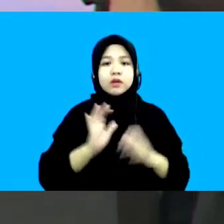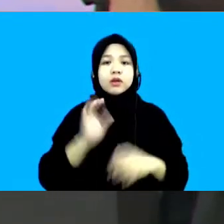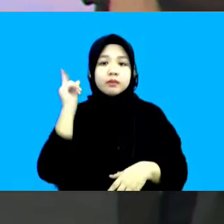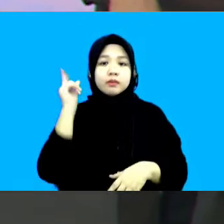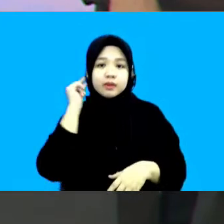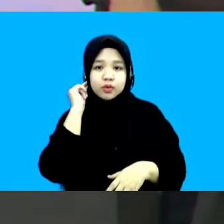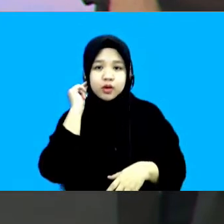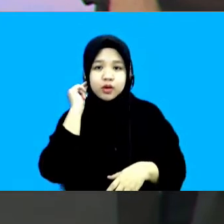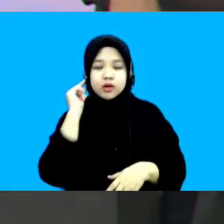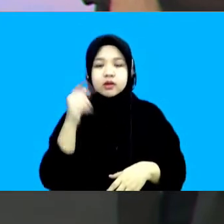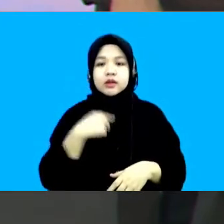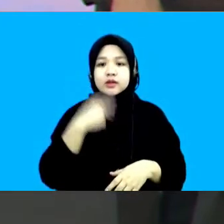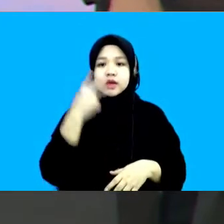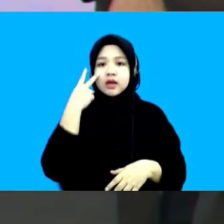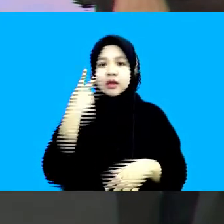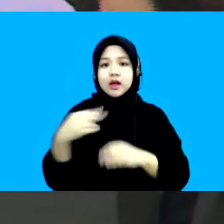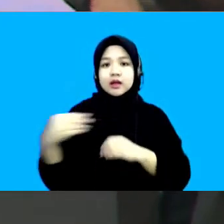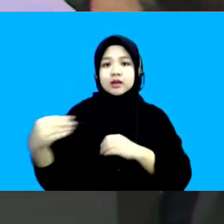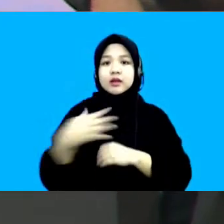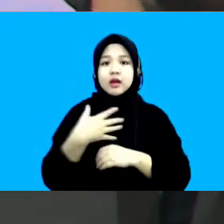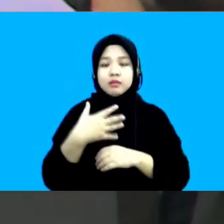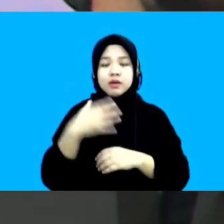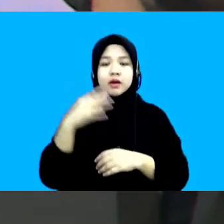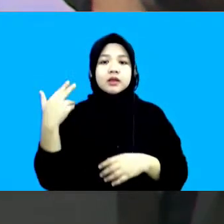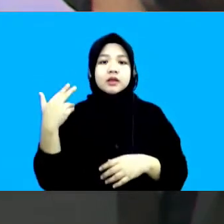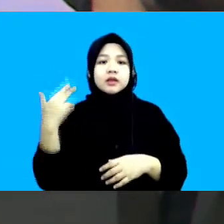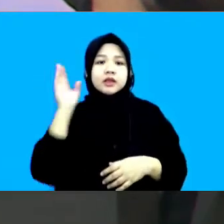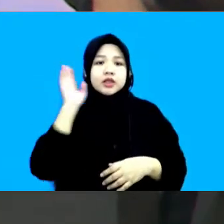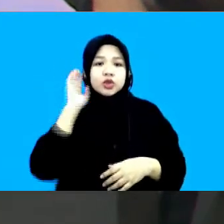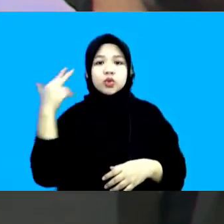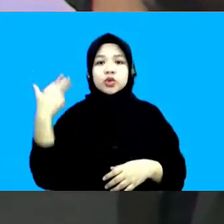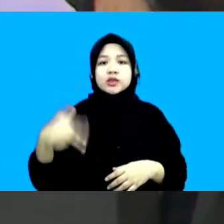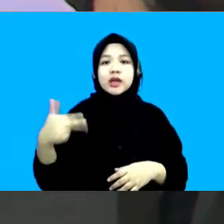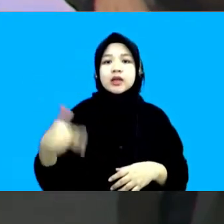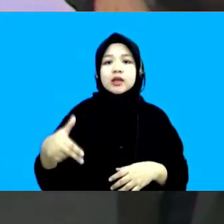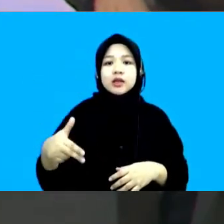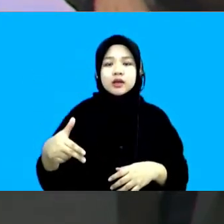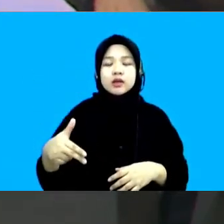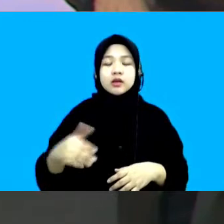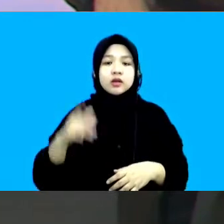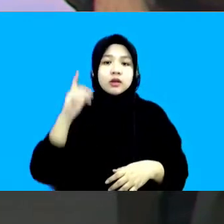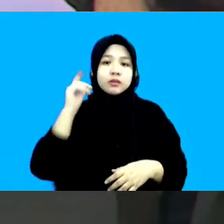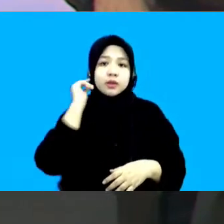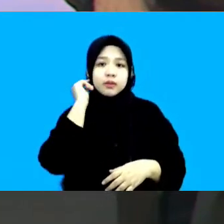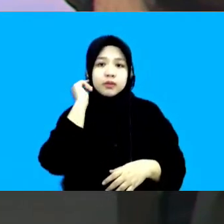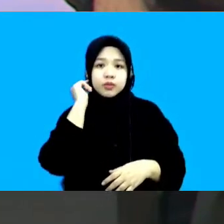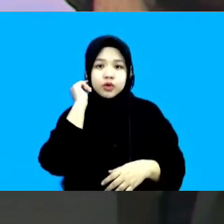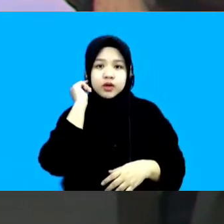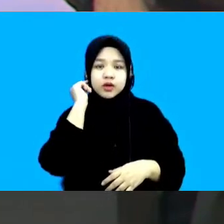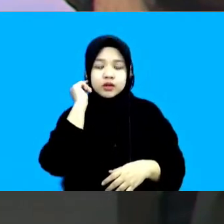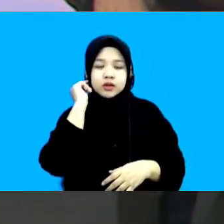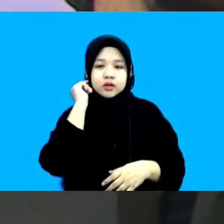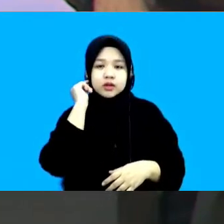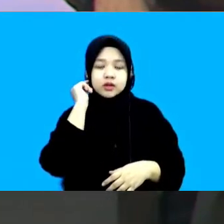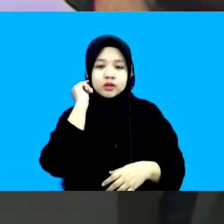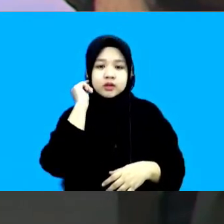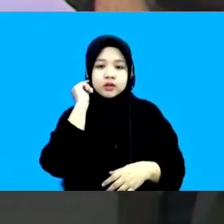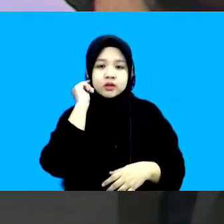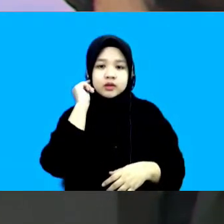as a student in the class, you know, and learning about this famous